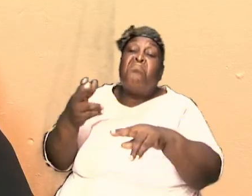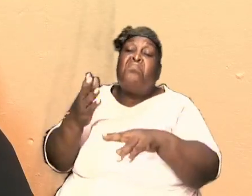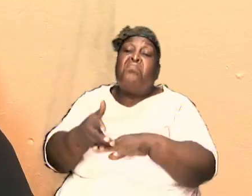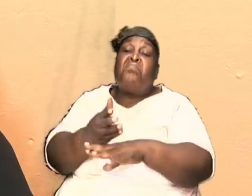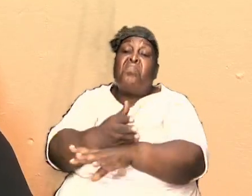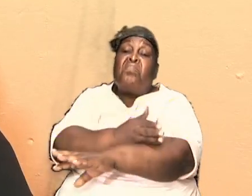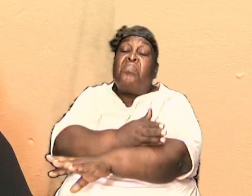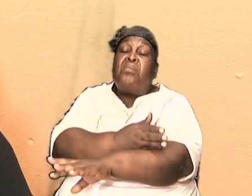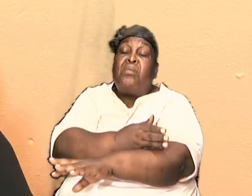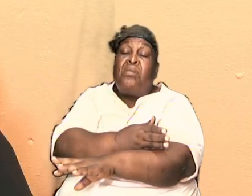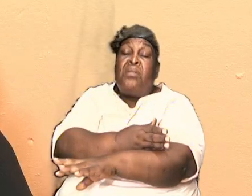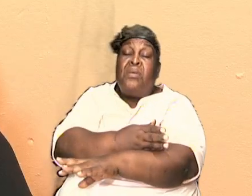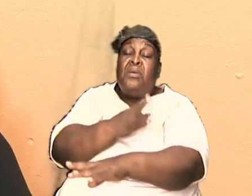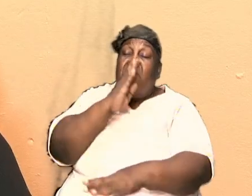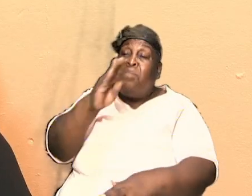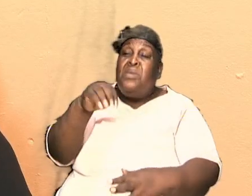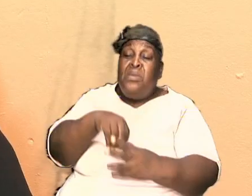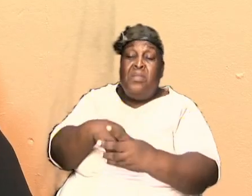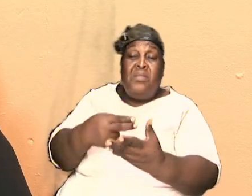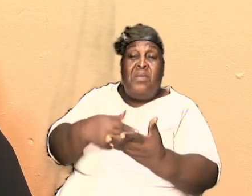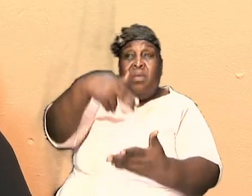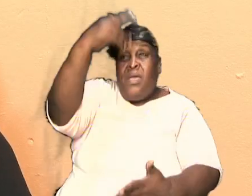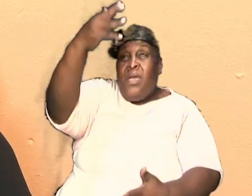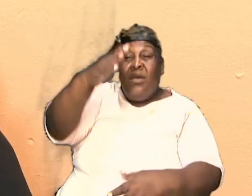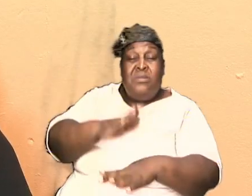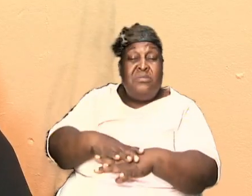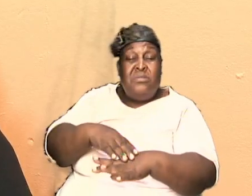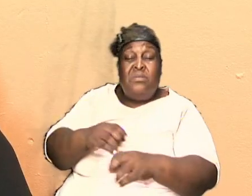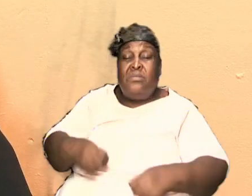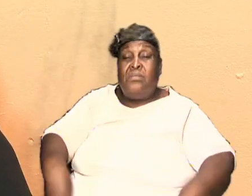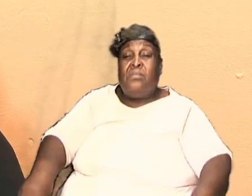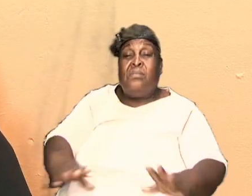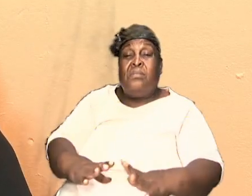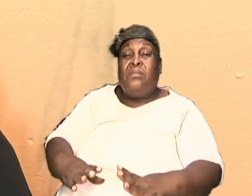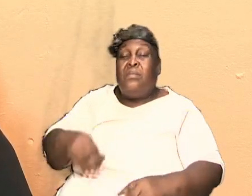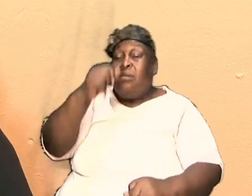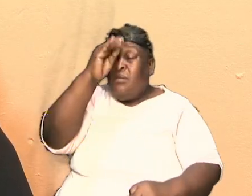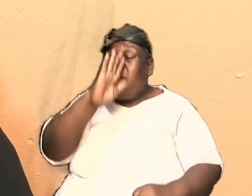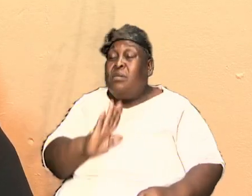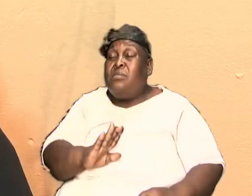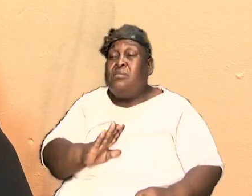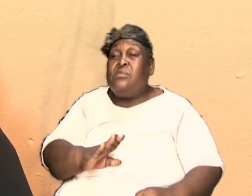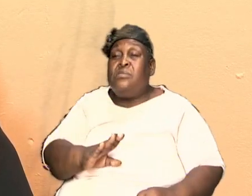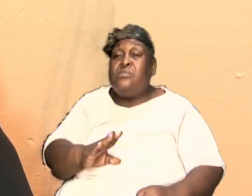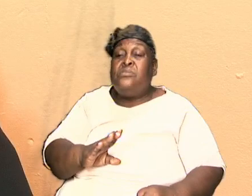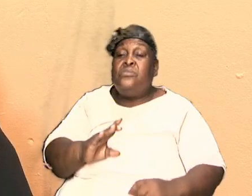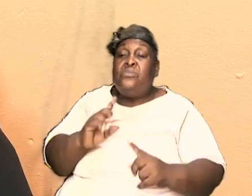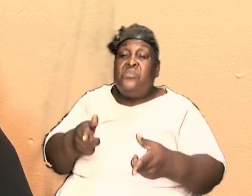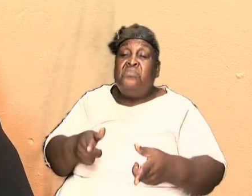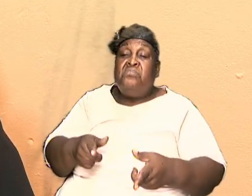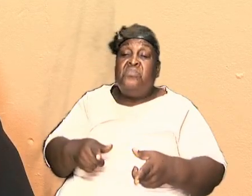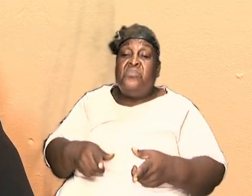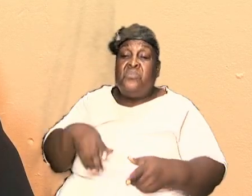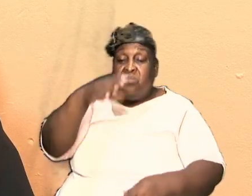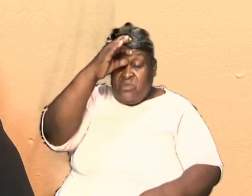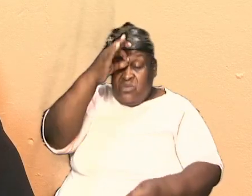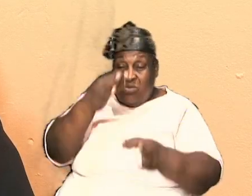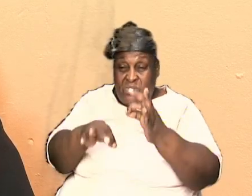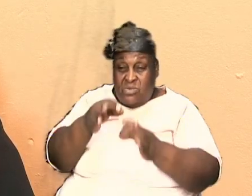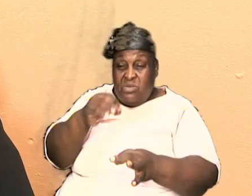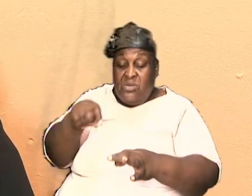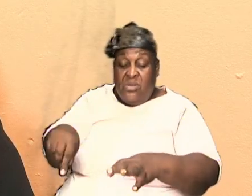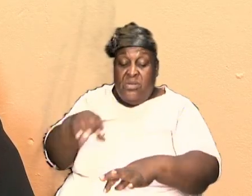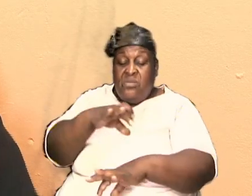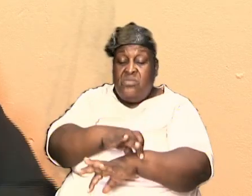its highest on the land. I want you to understand that God is going to act, and he is going to judge this